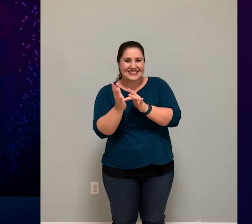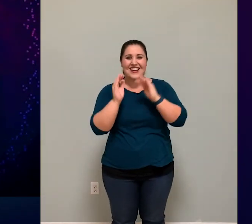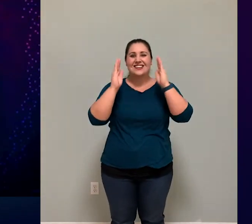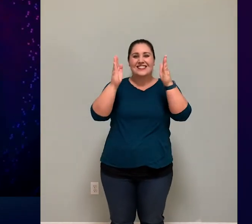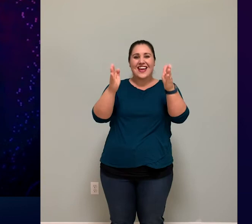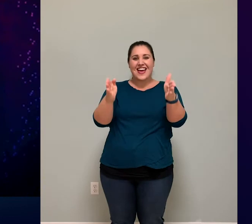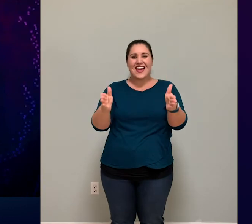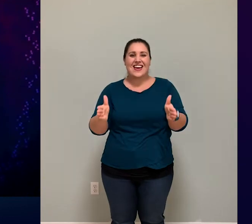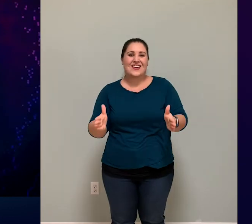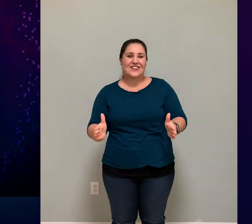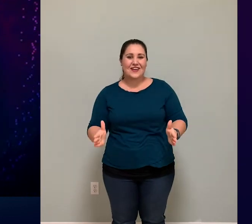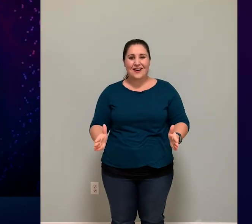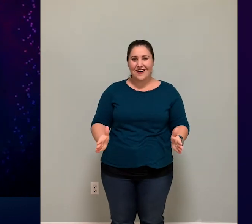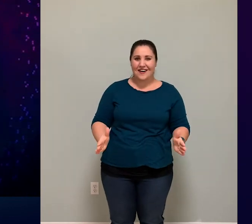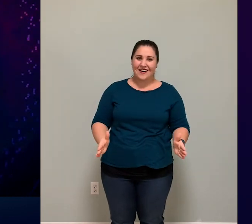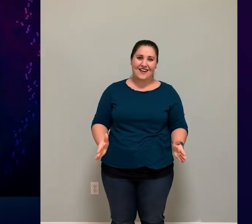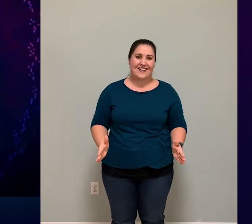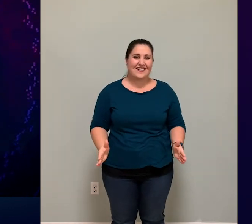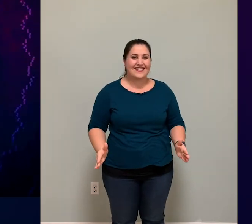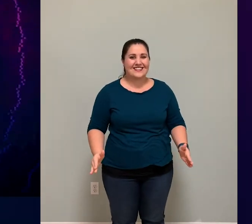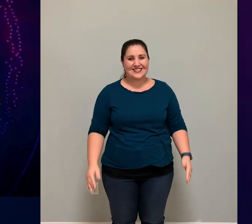Jesus our Savior.